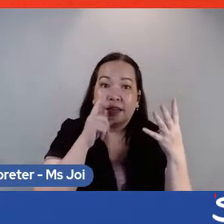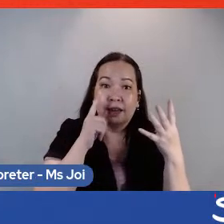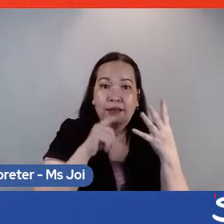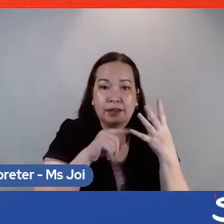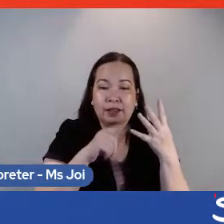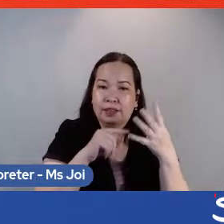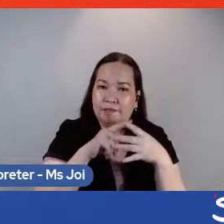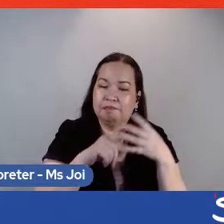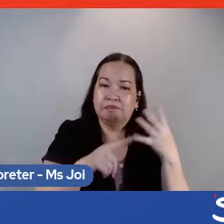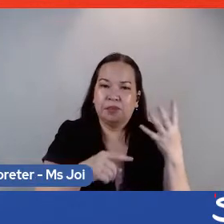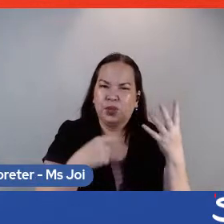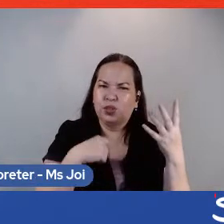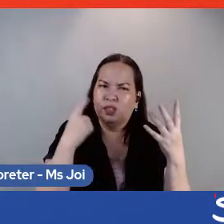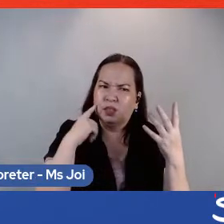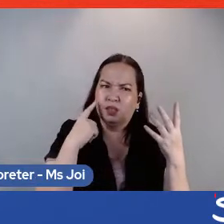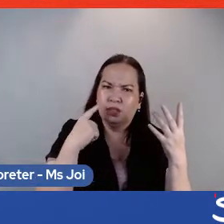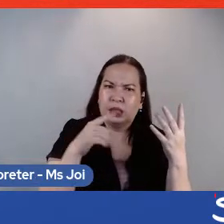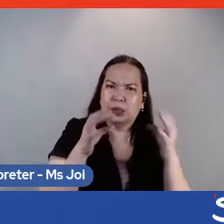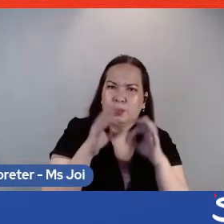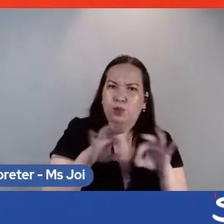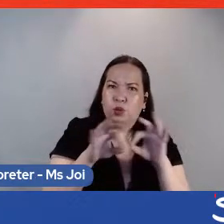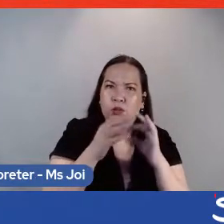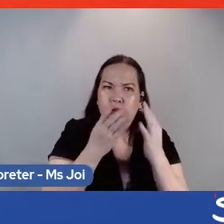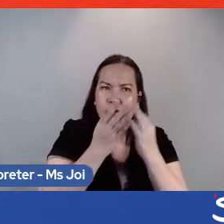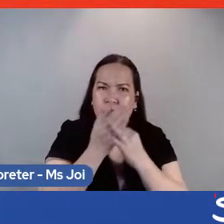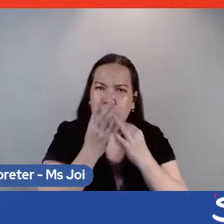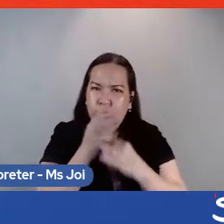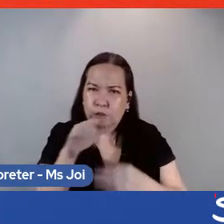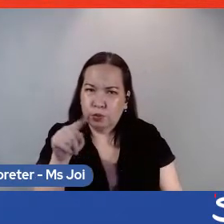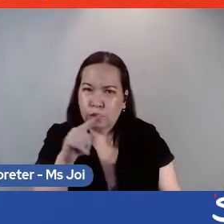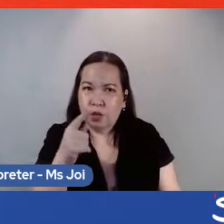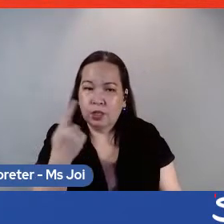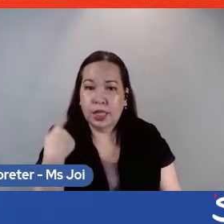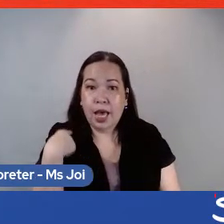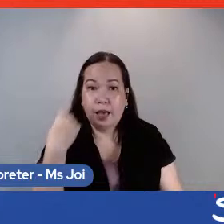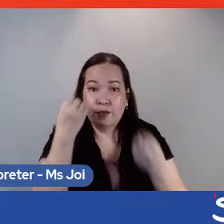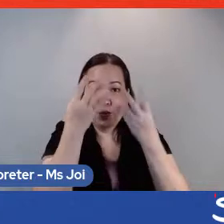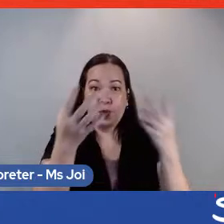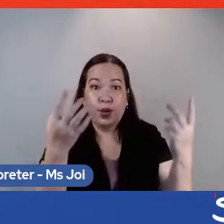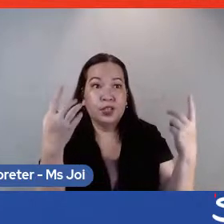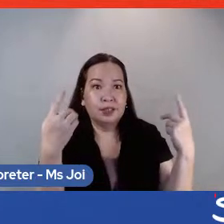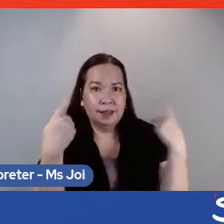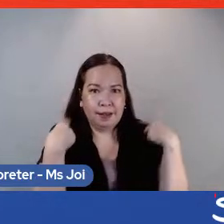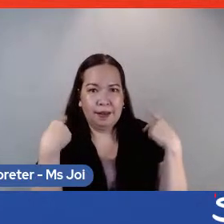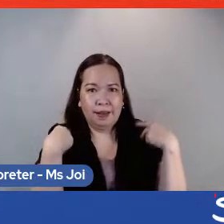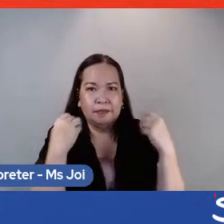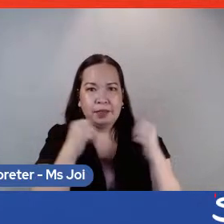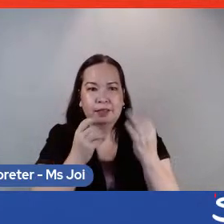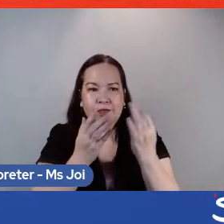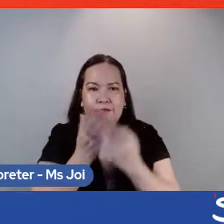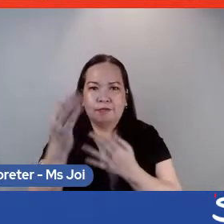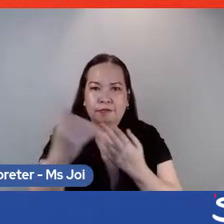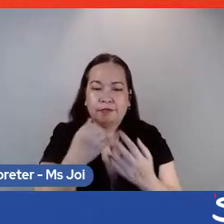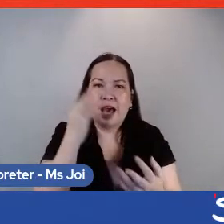really important to be able to see this information, because transparency in candidates' campaign spending is key. It's the only way